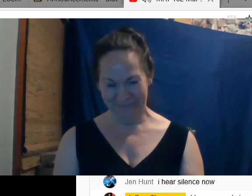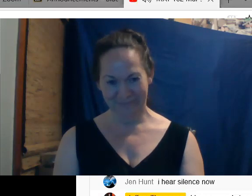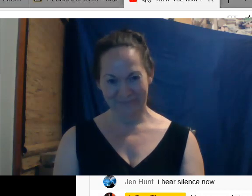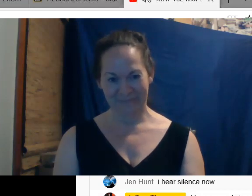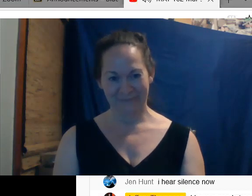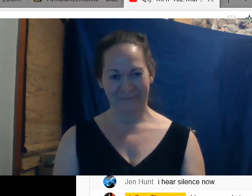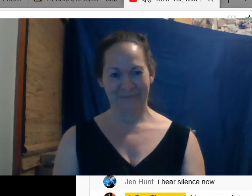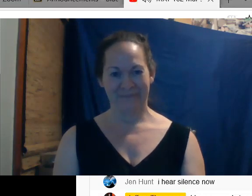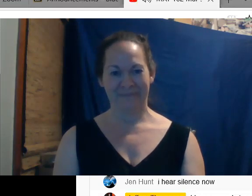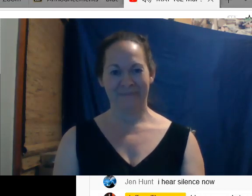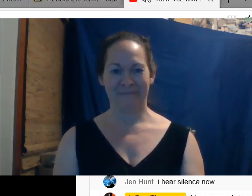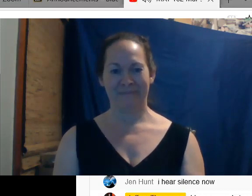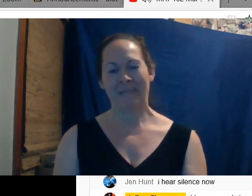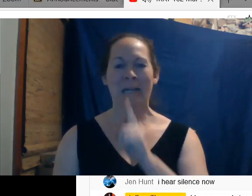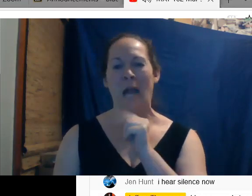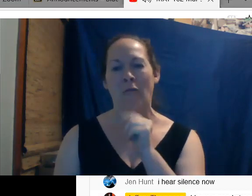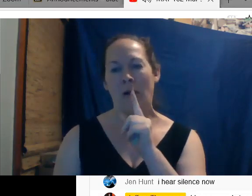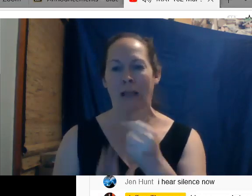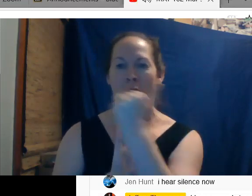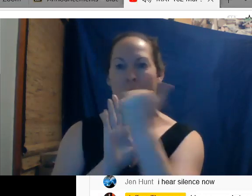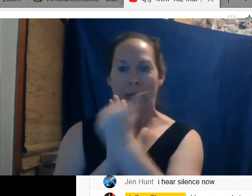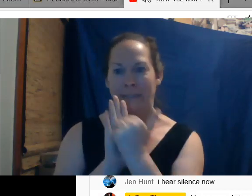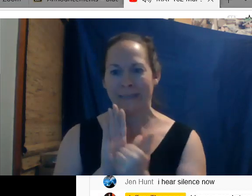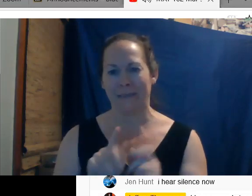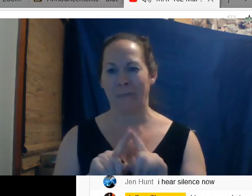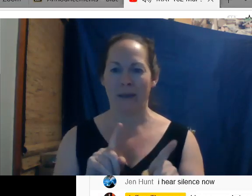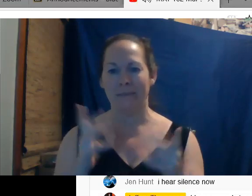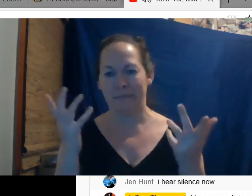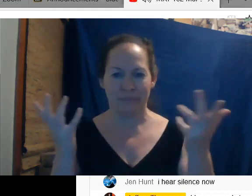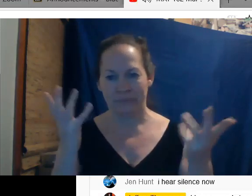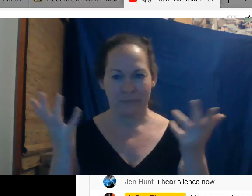My eraser is a true eraser, but I can fix this in a second.